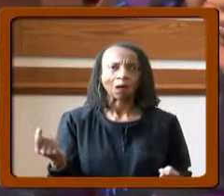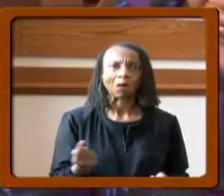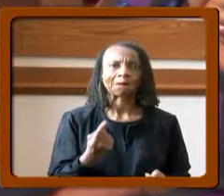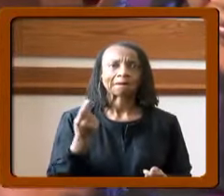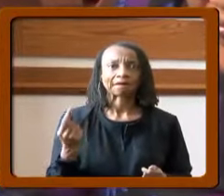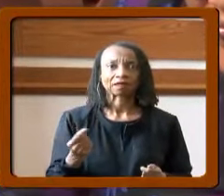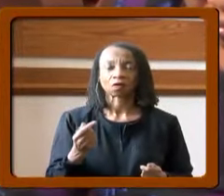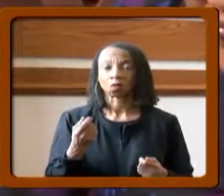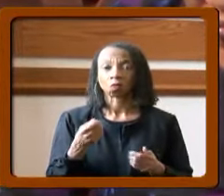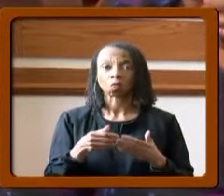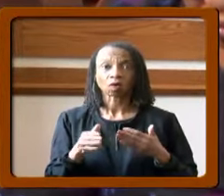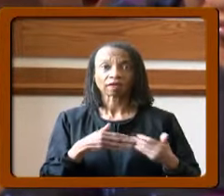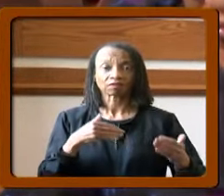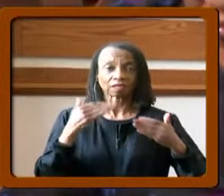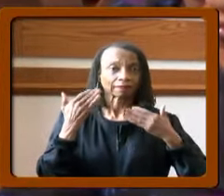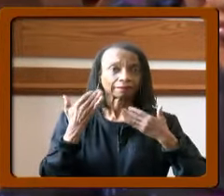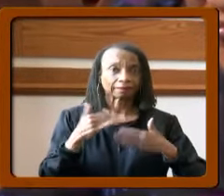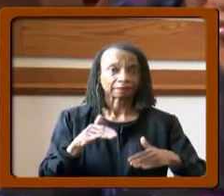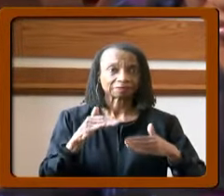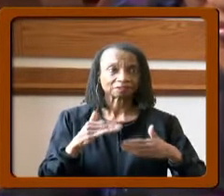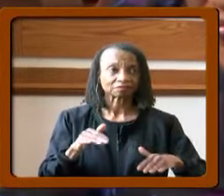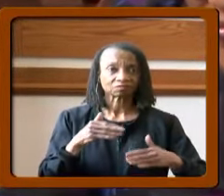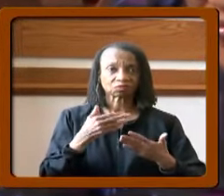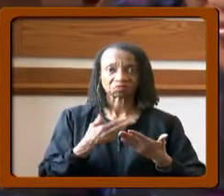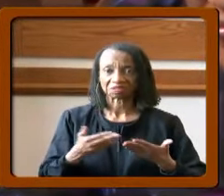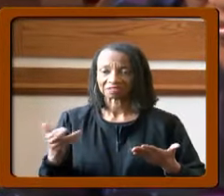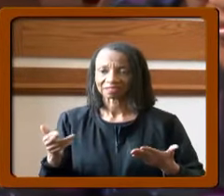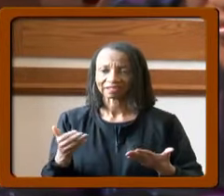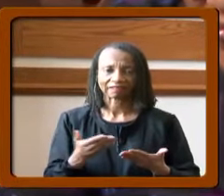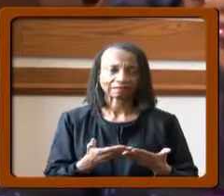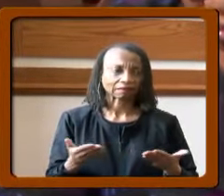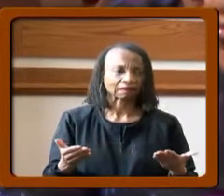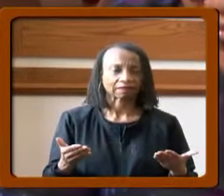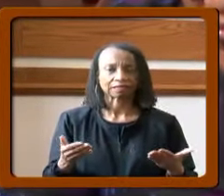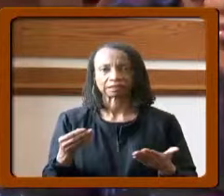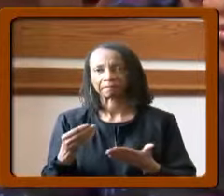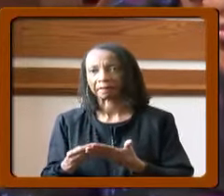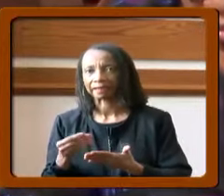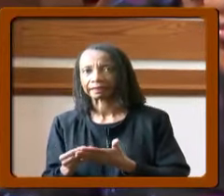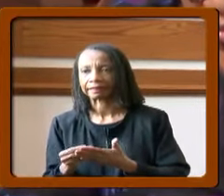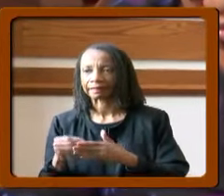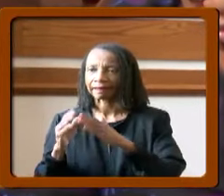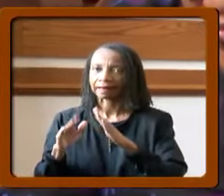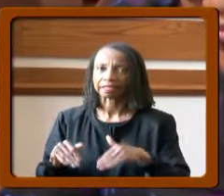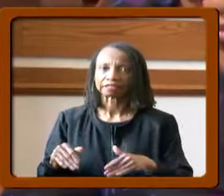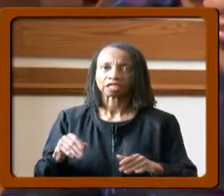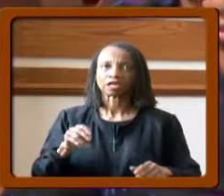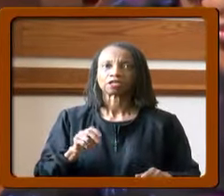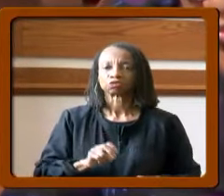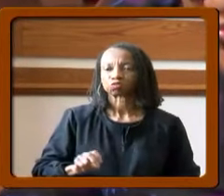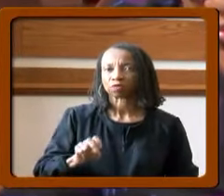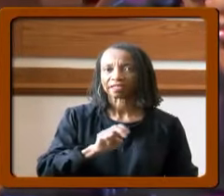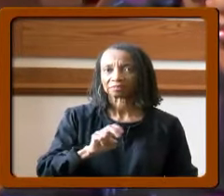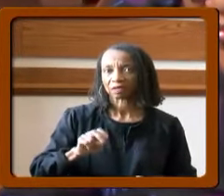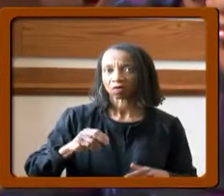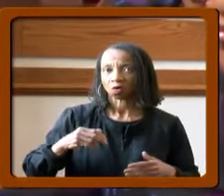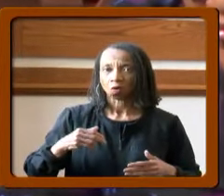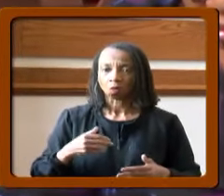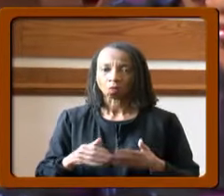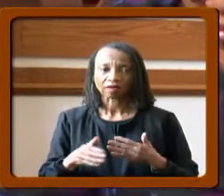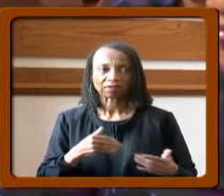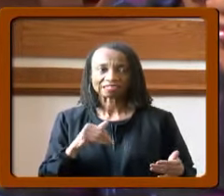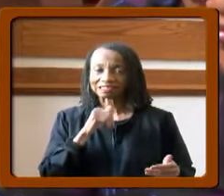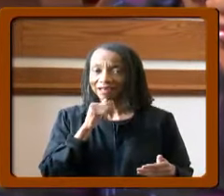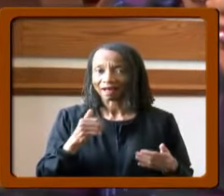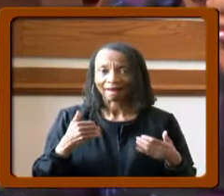Whatever limitations of resources, supplies, money, housing, or transportation we may have, and whatever we may lack